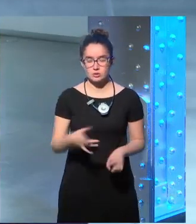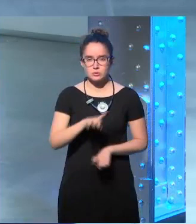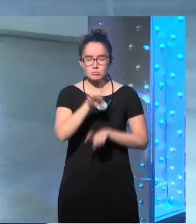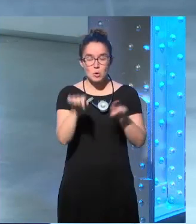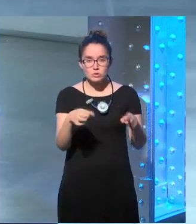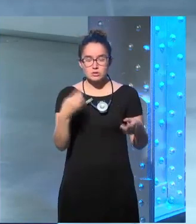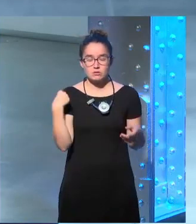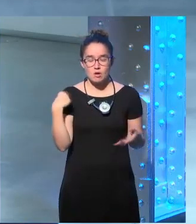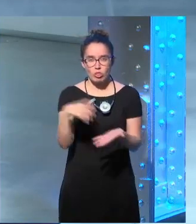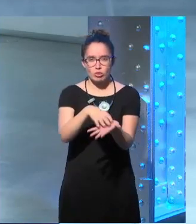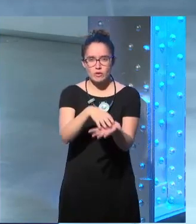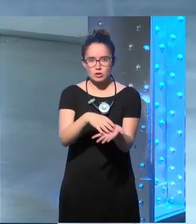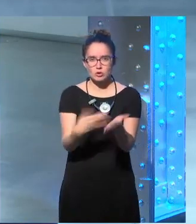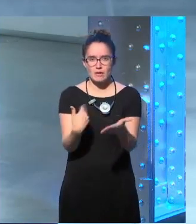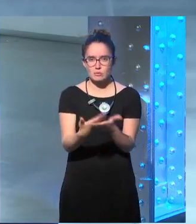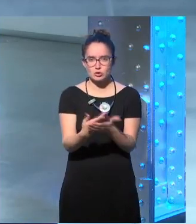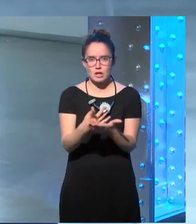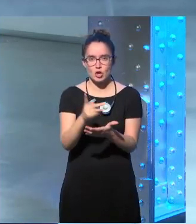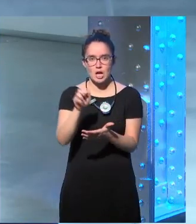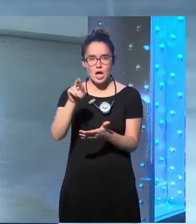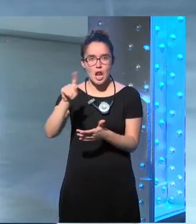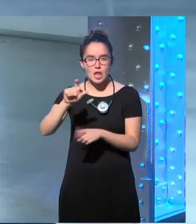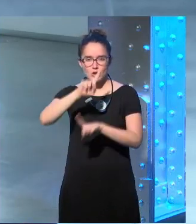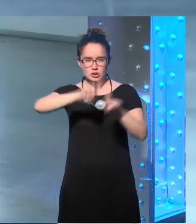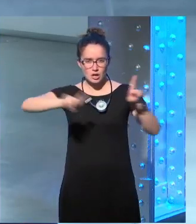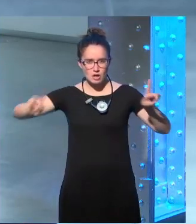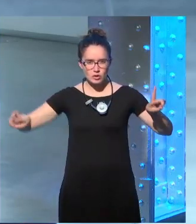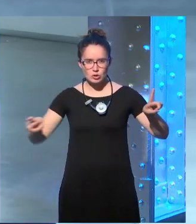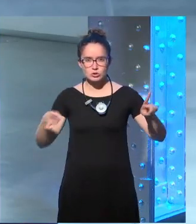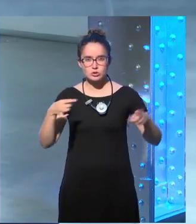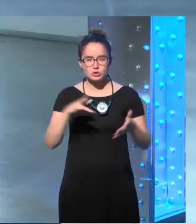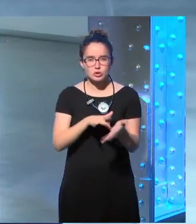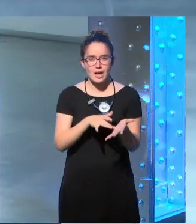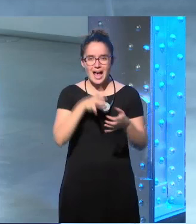be located here in Spain? What Carl has shown us in his graphs